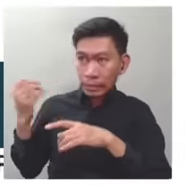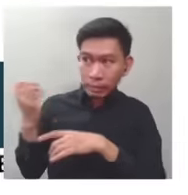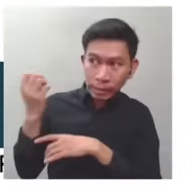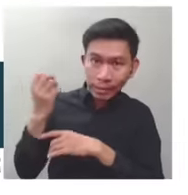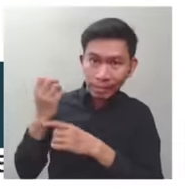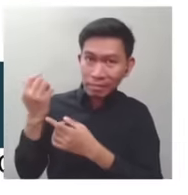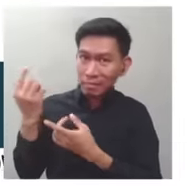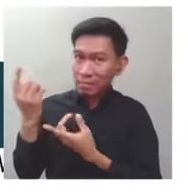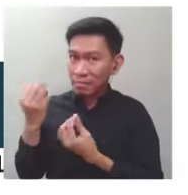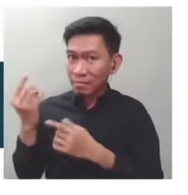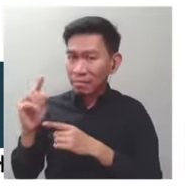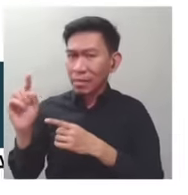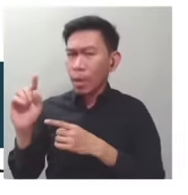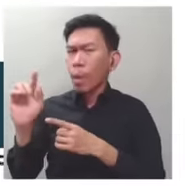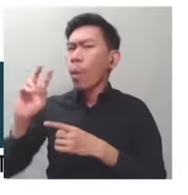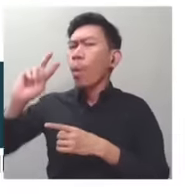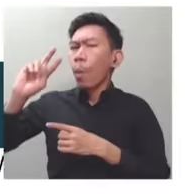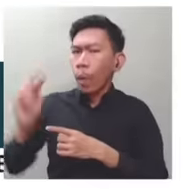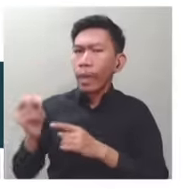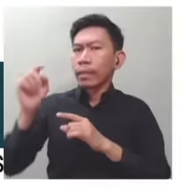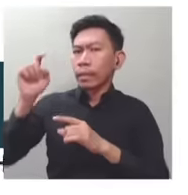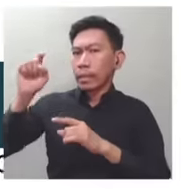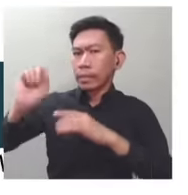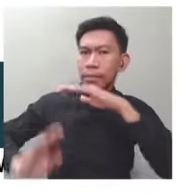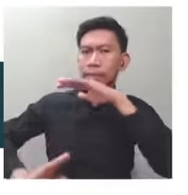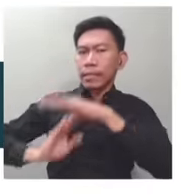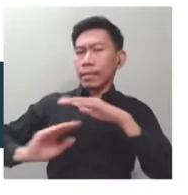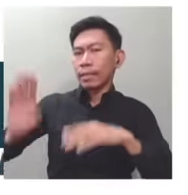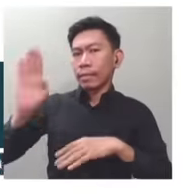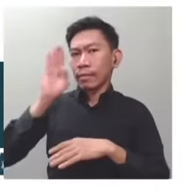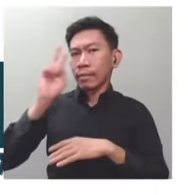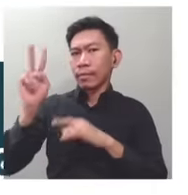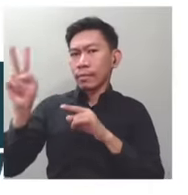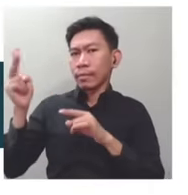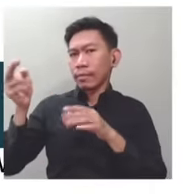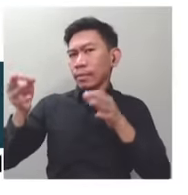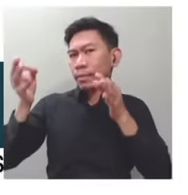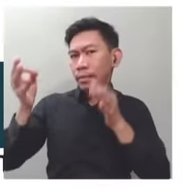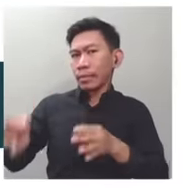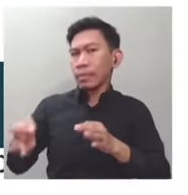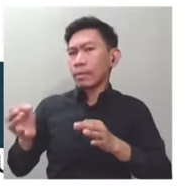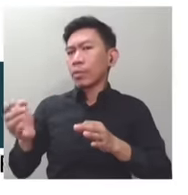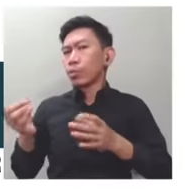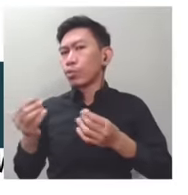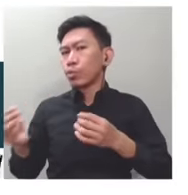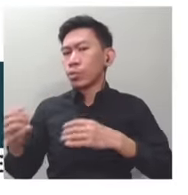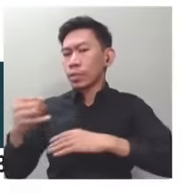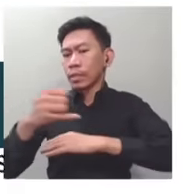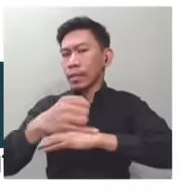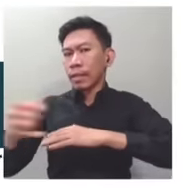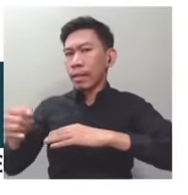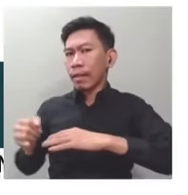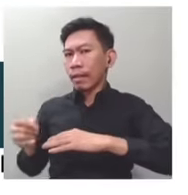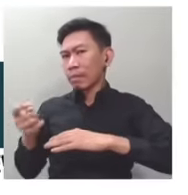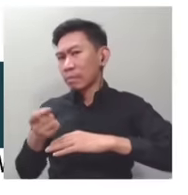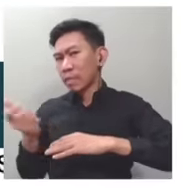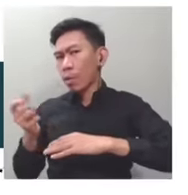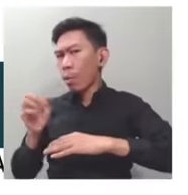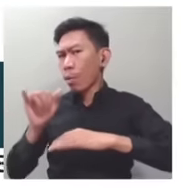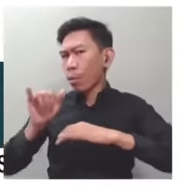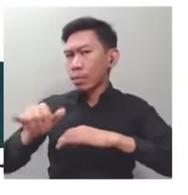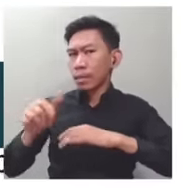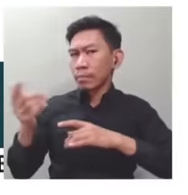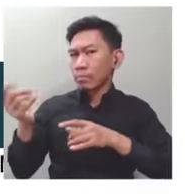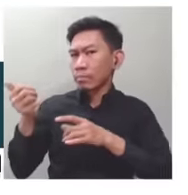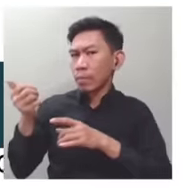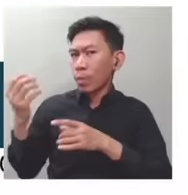the Commander-in-Chief hand down his decision regarding the barriers that were put up? Again, this is a matter of a political